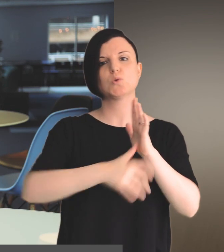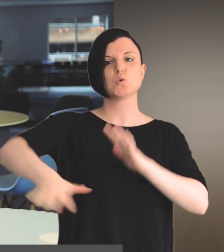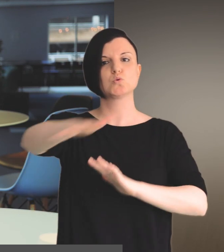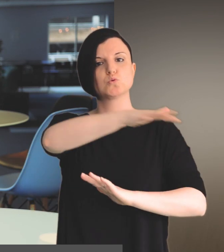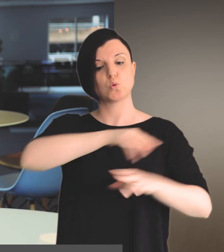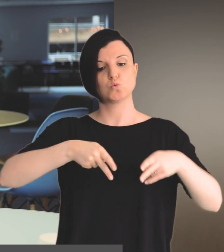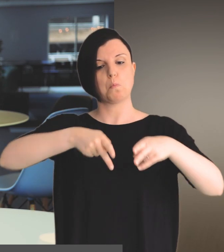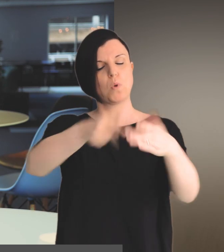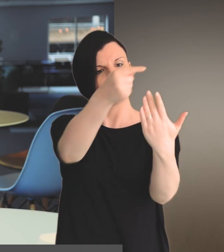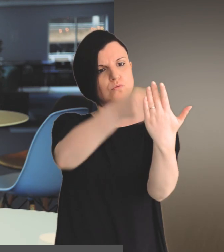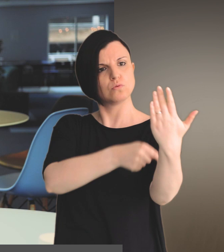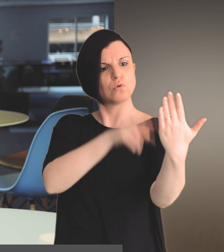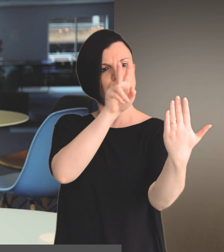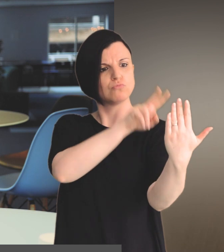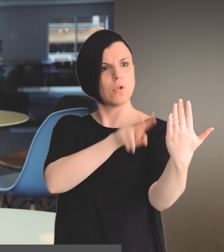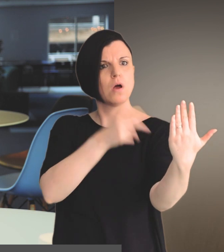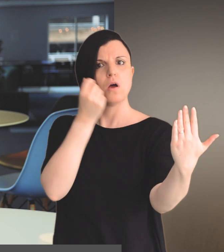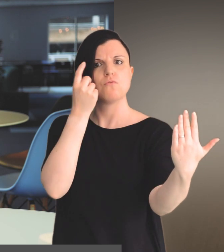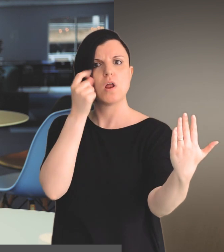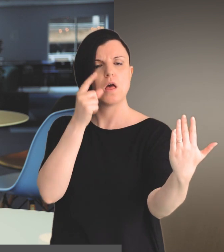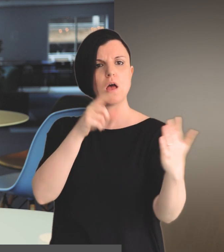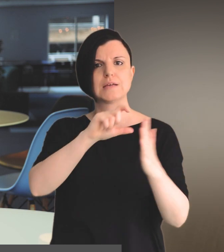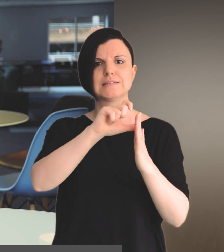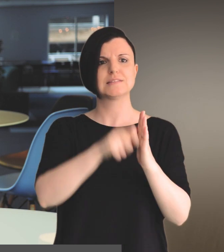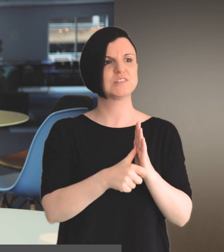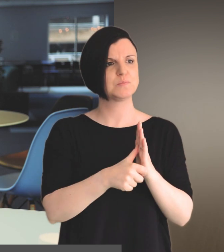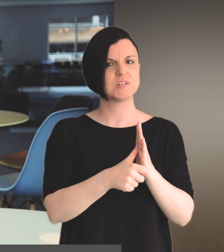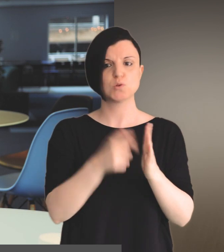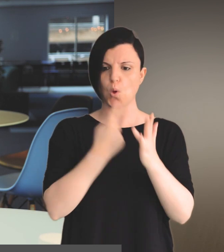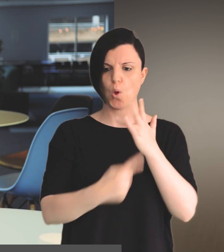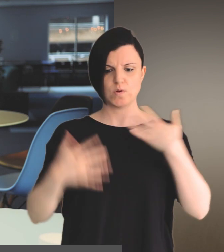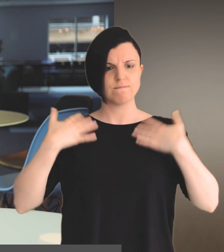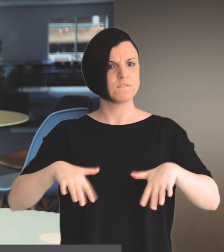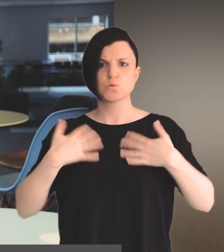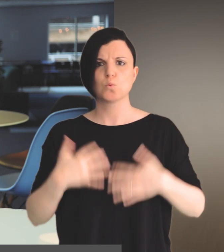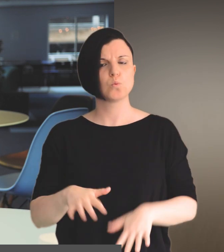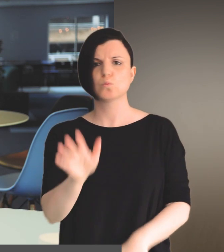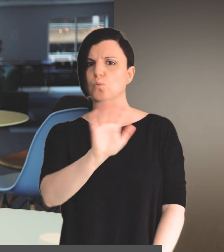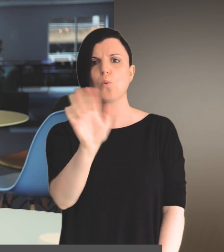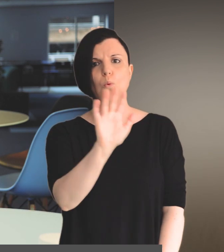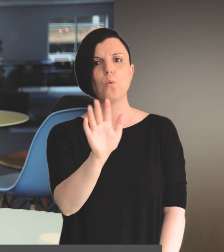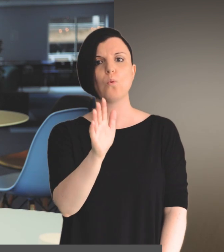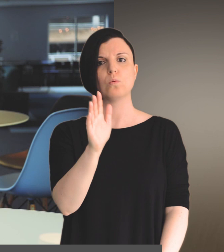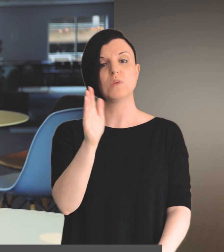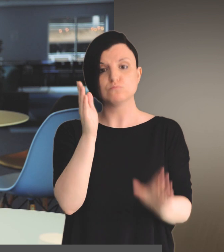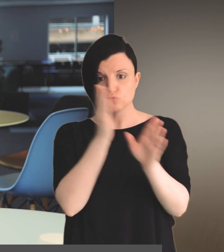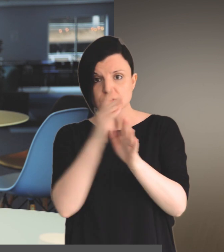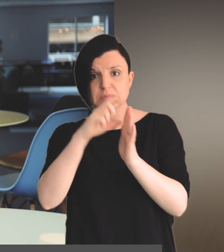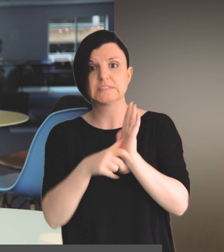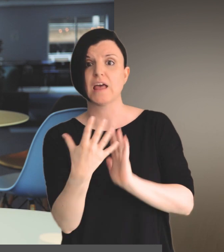barriers, thinking about disability not just being about physical disability, but actually all sorts